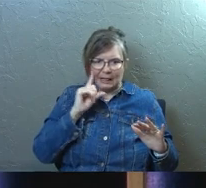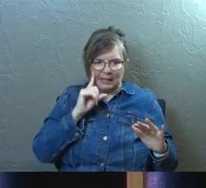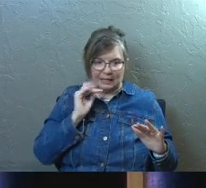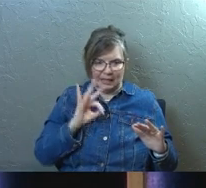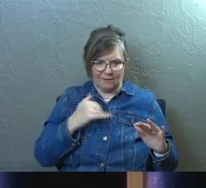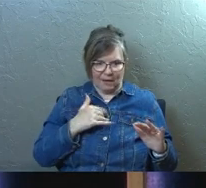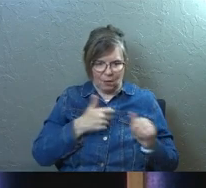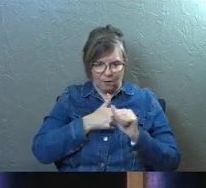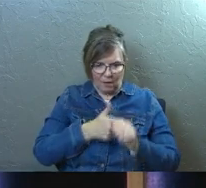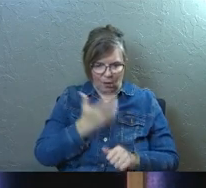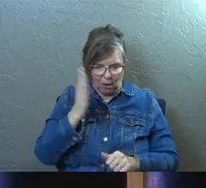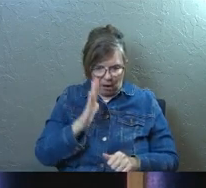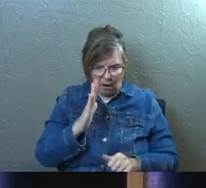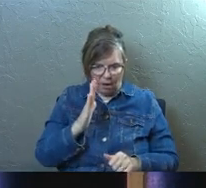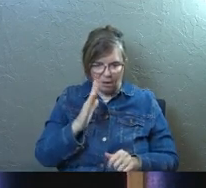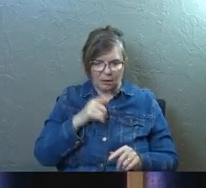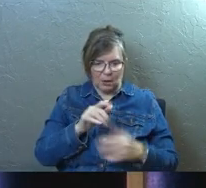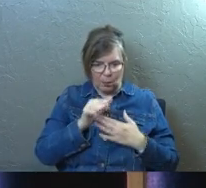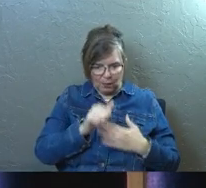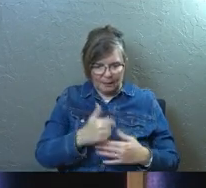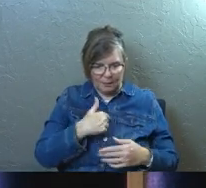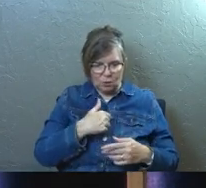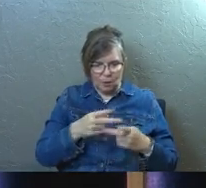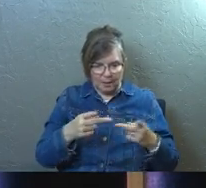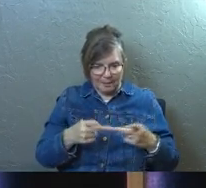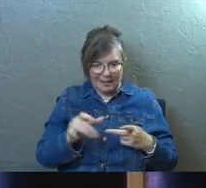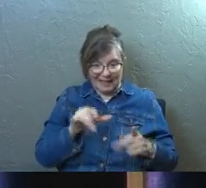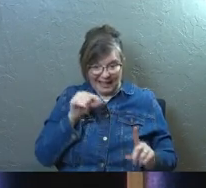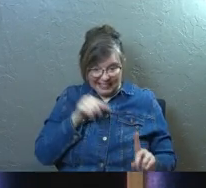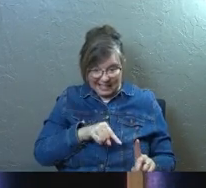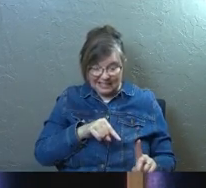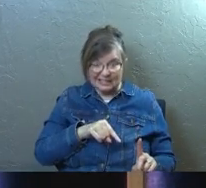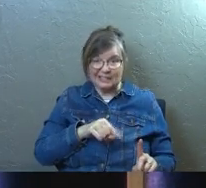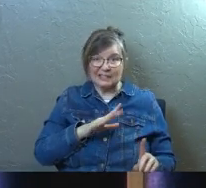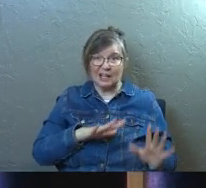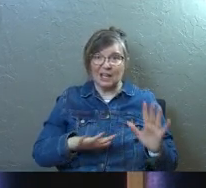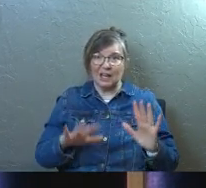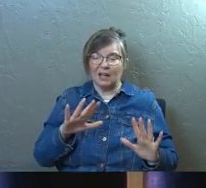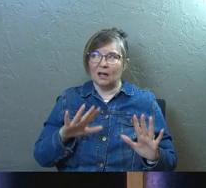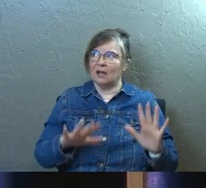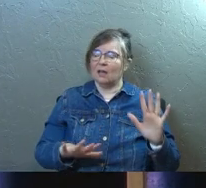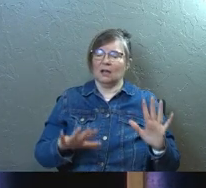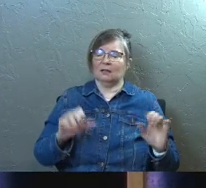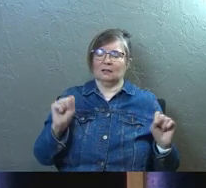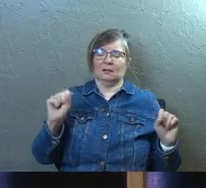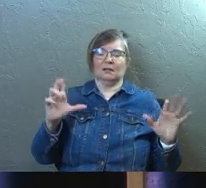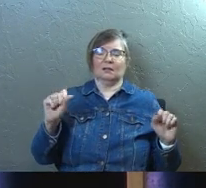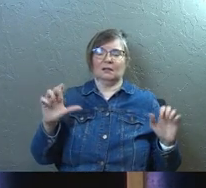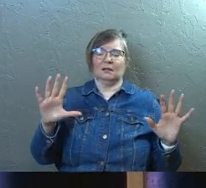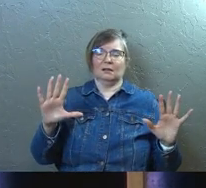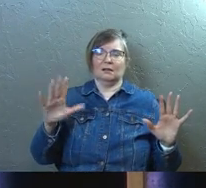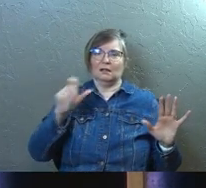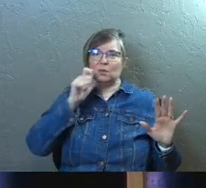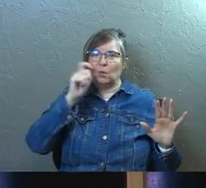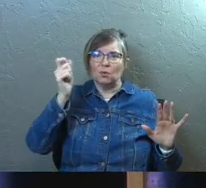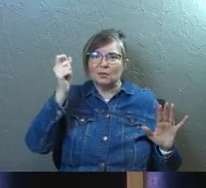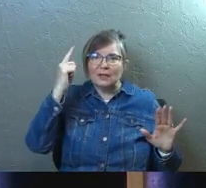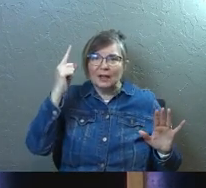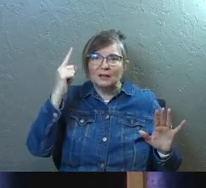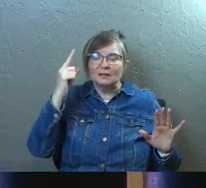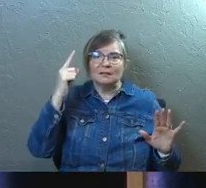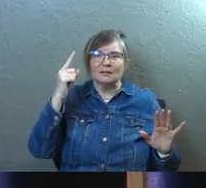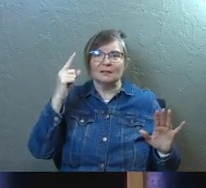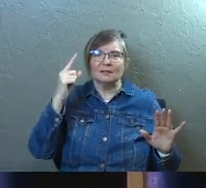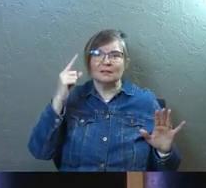think that if I was following God, he would lead me to a place like this. And so I'm shocked. I don't